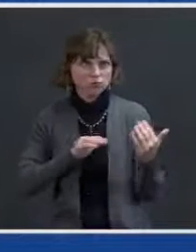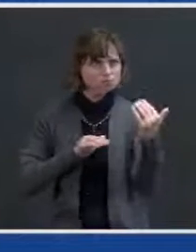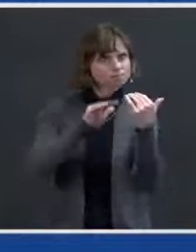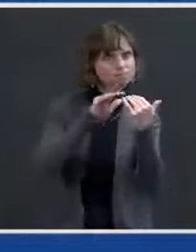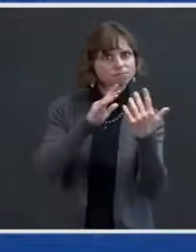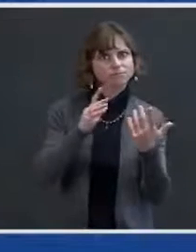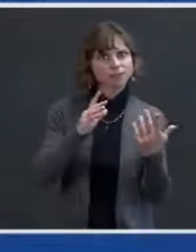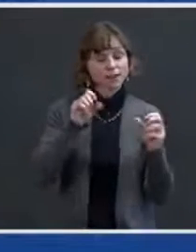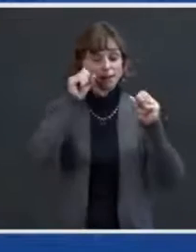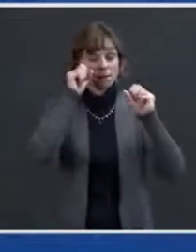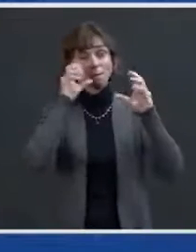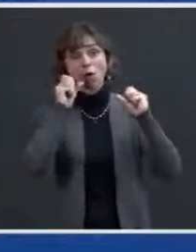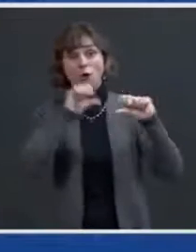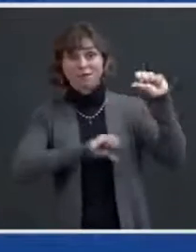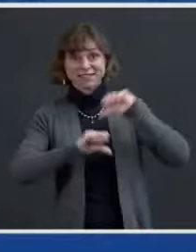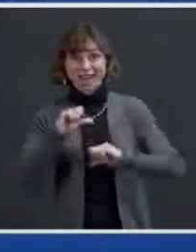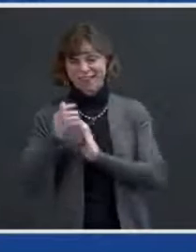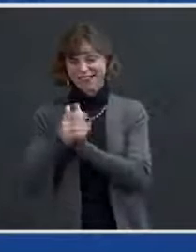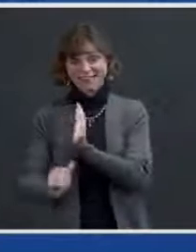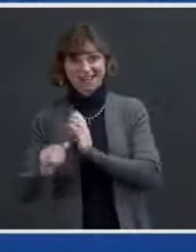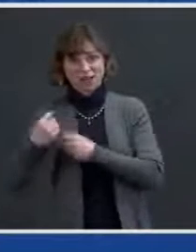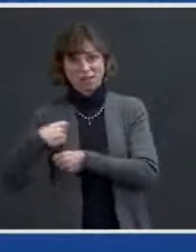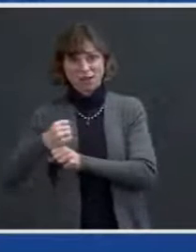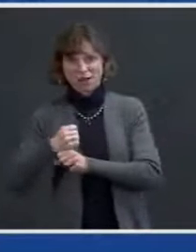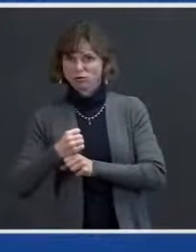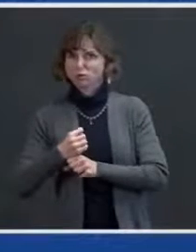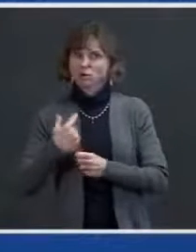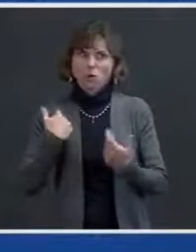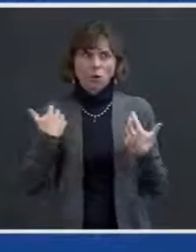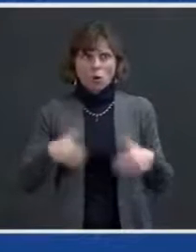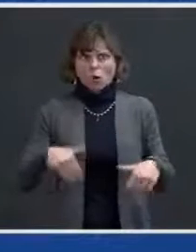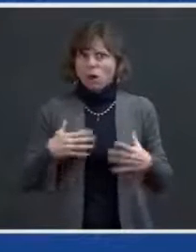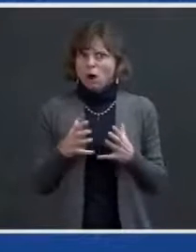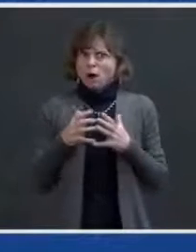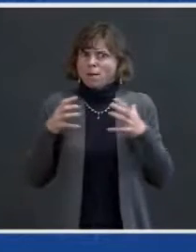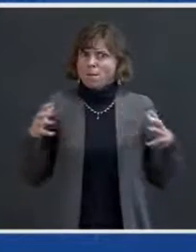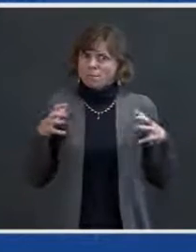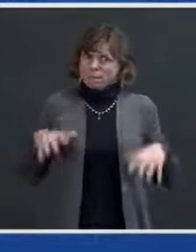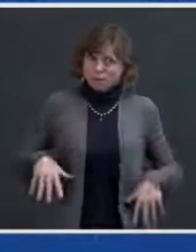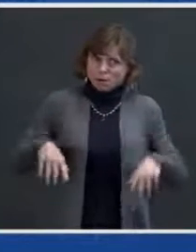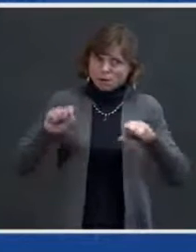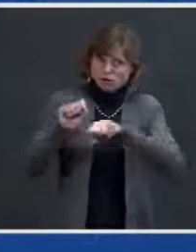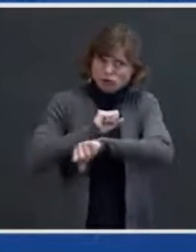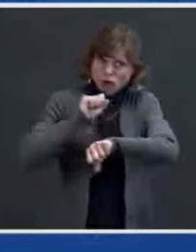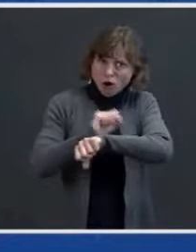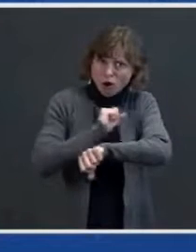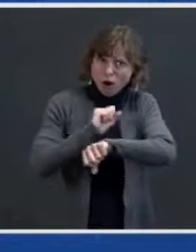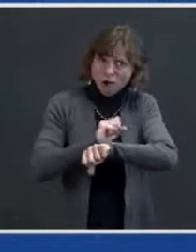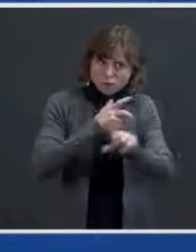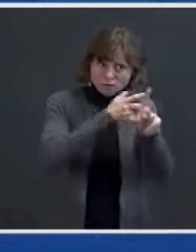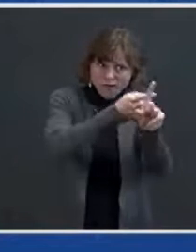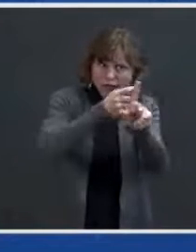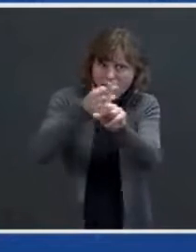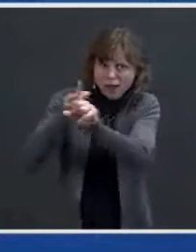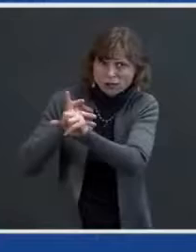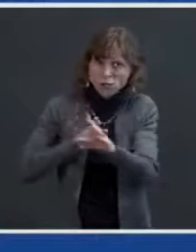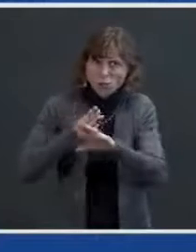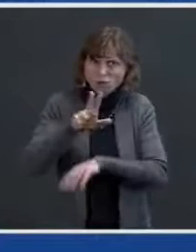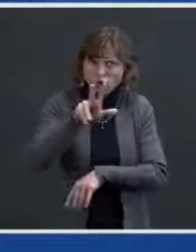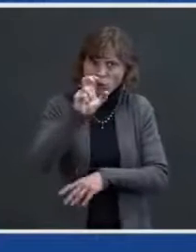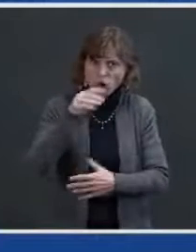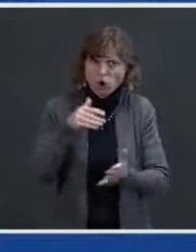skill of manufacturing with the massive logistical undertaking of vaccinating over 300 million